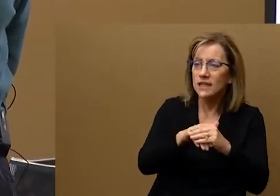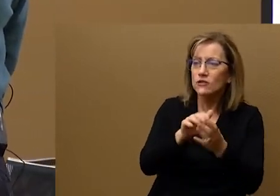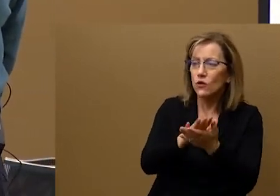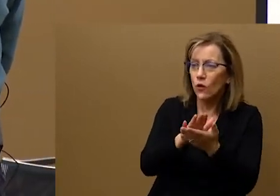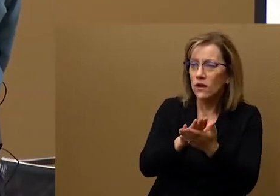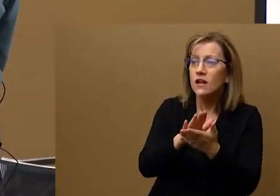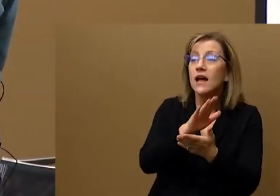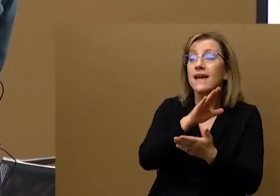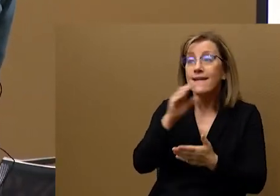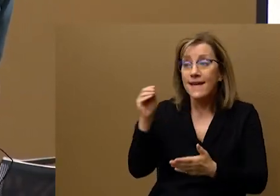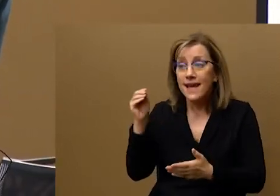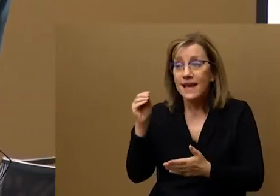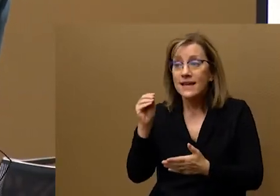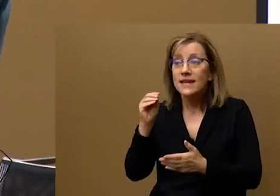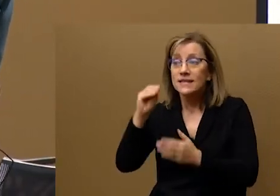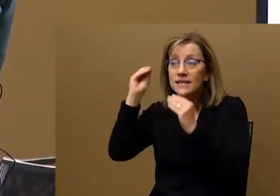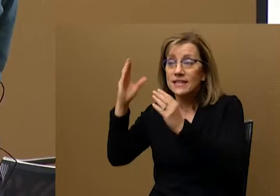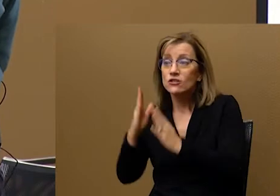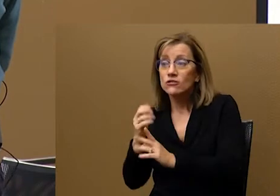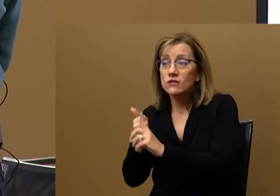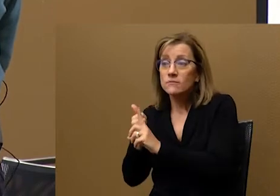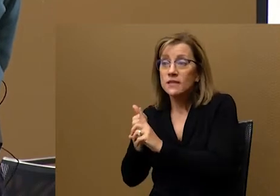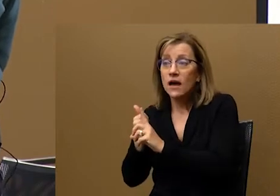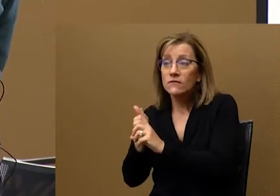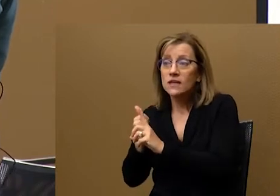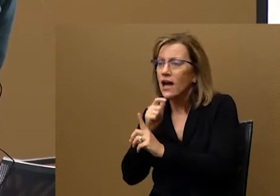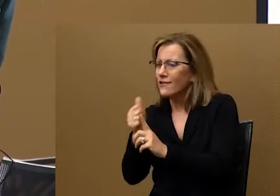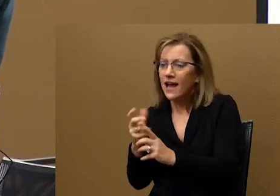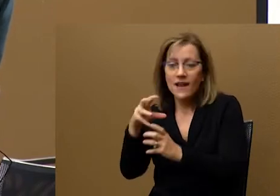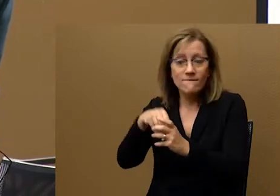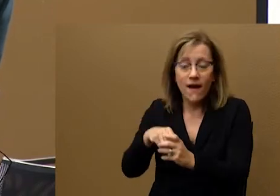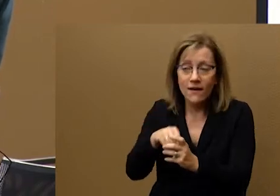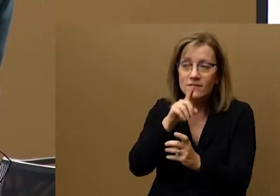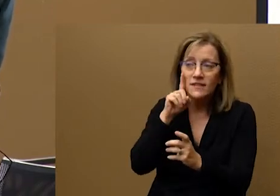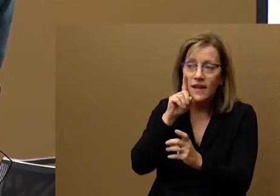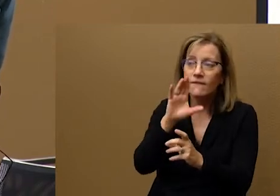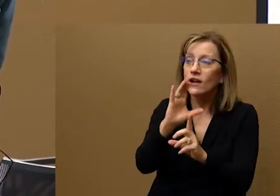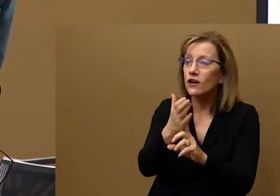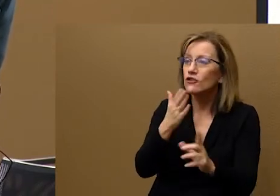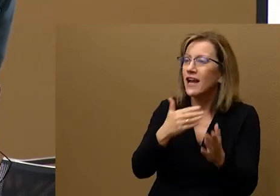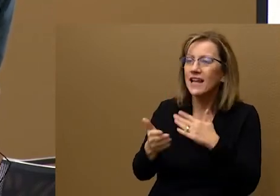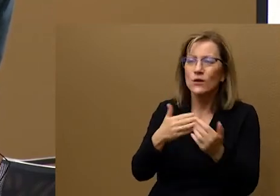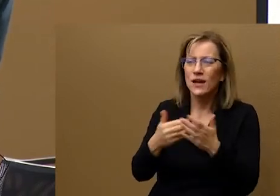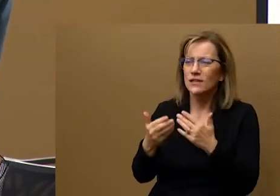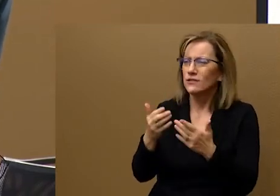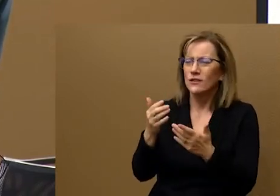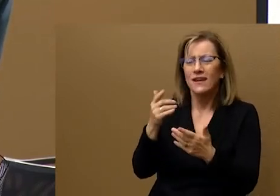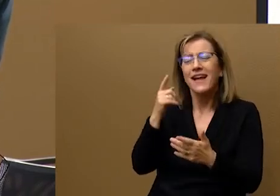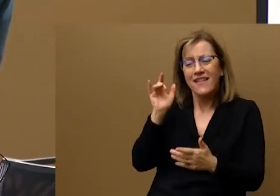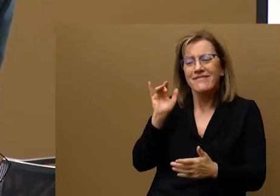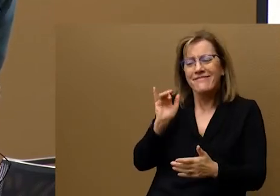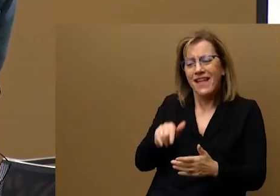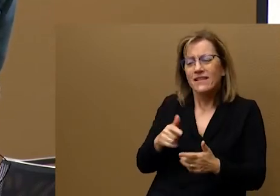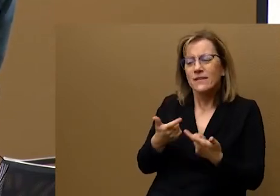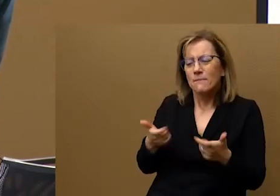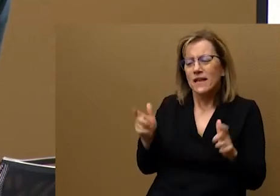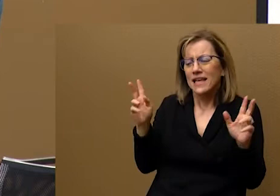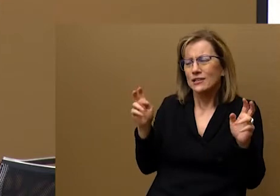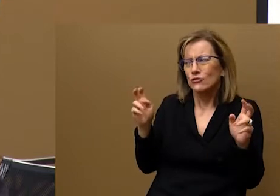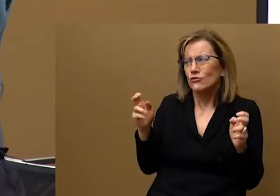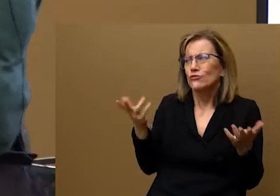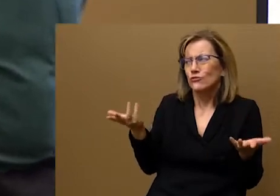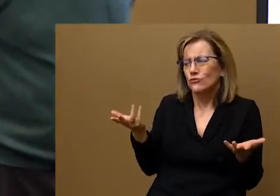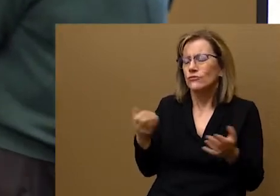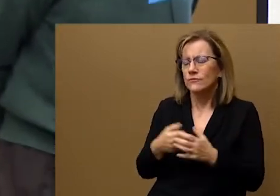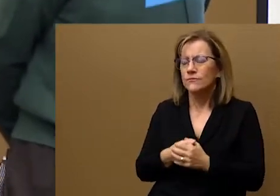deaf children in school. And the teachers themselves are not involved in deaf culture anyway. So I